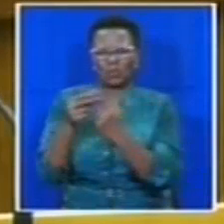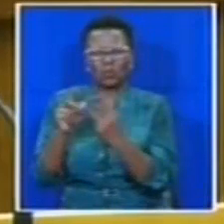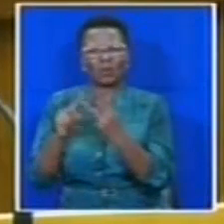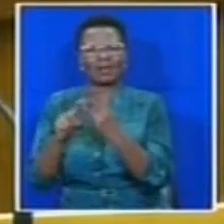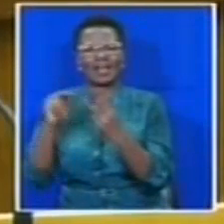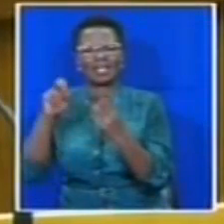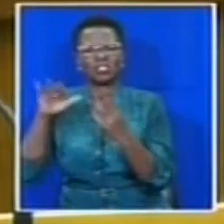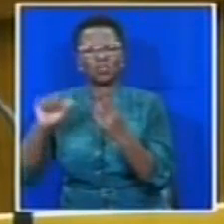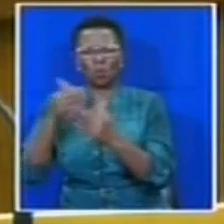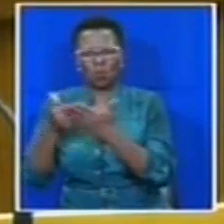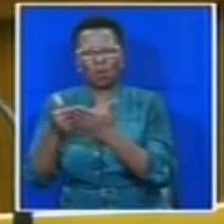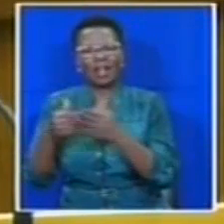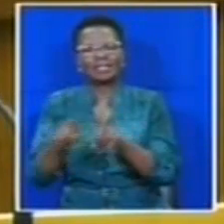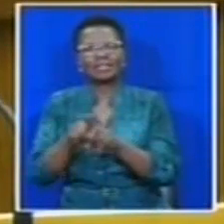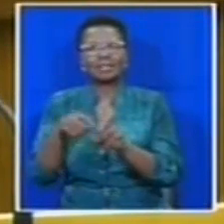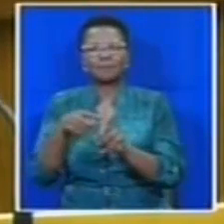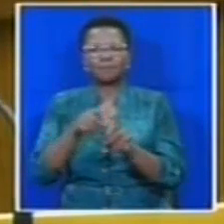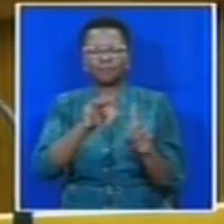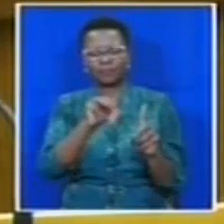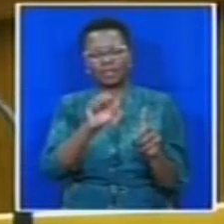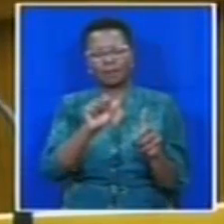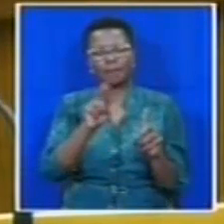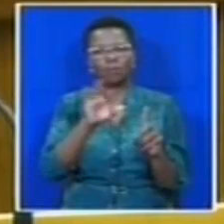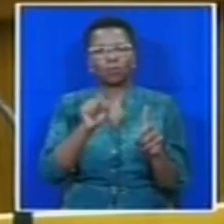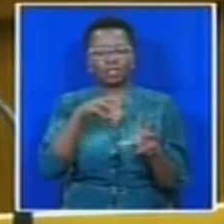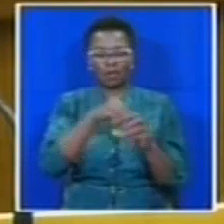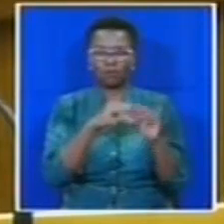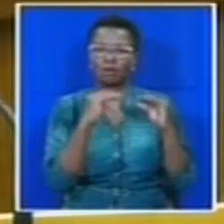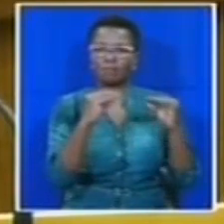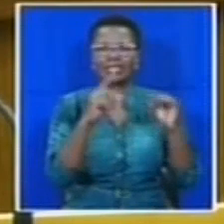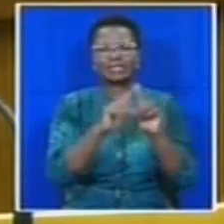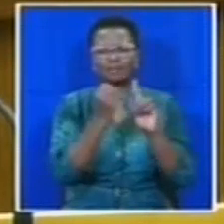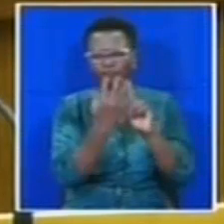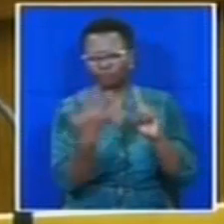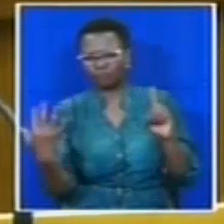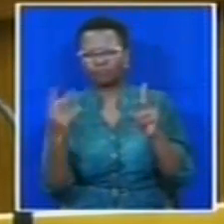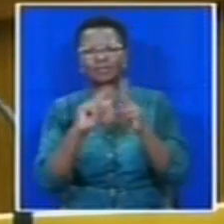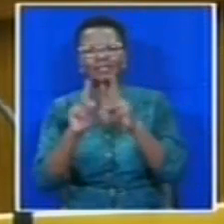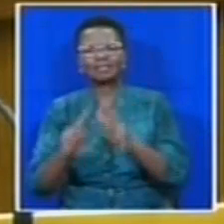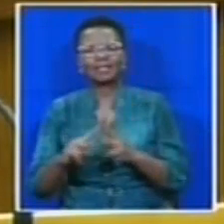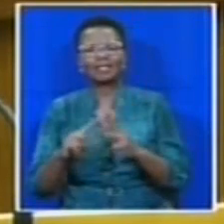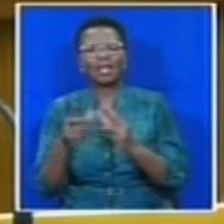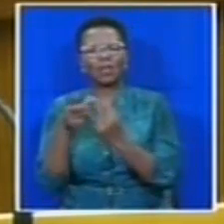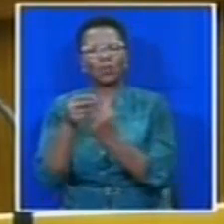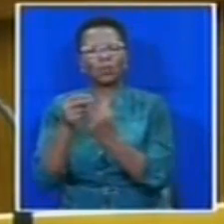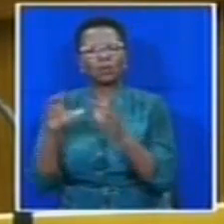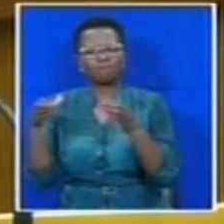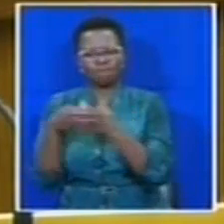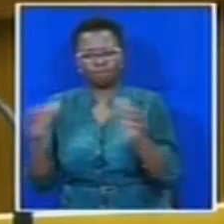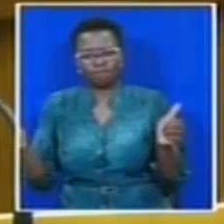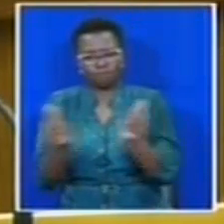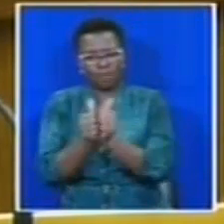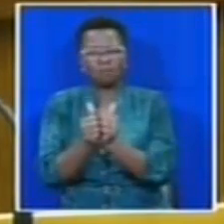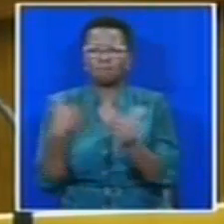stewardship of Mr. Jabu Mabuza on the business side, together with all the leaders of our various union federations, has been rock